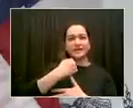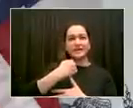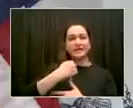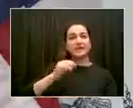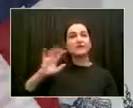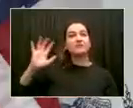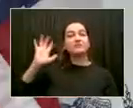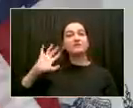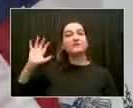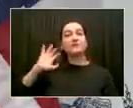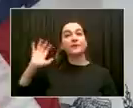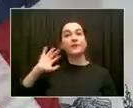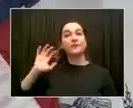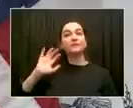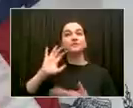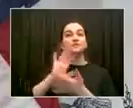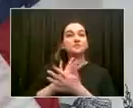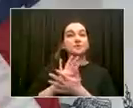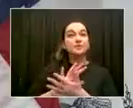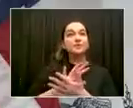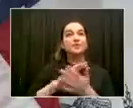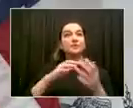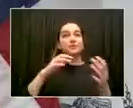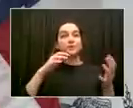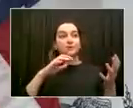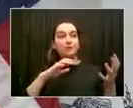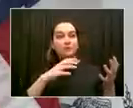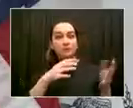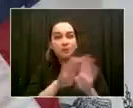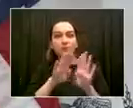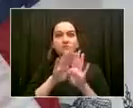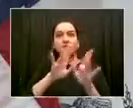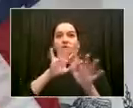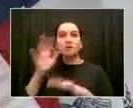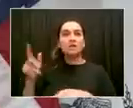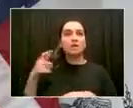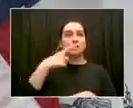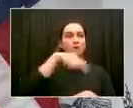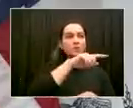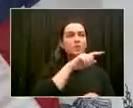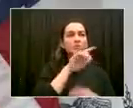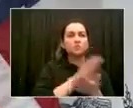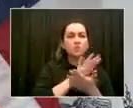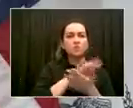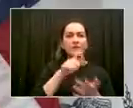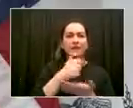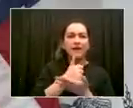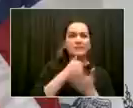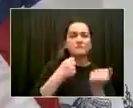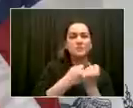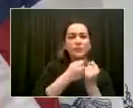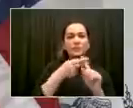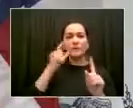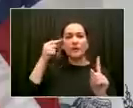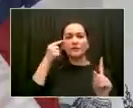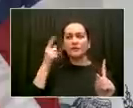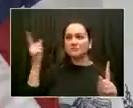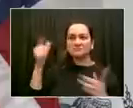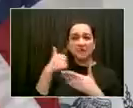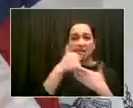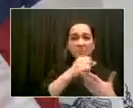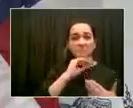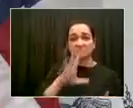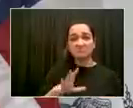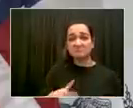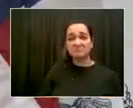think about this kind of bullying attitude or approach, don't just dwell on the personality feature. Let's talk about what it leads